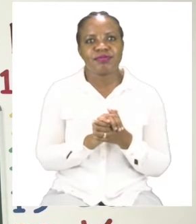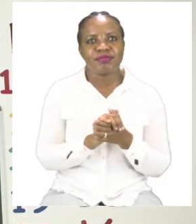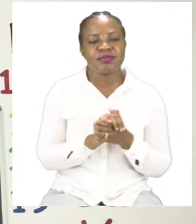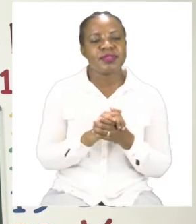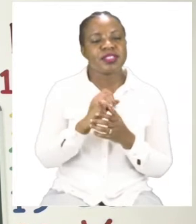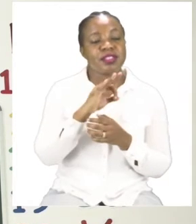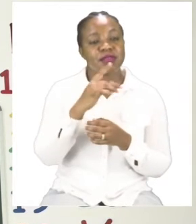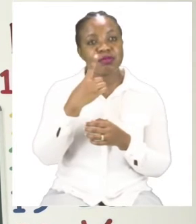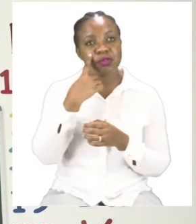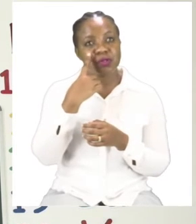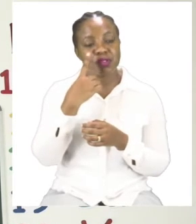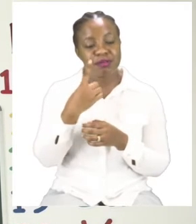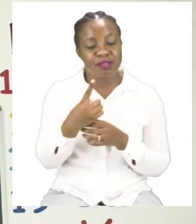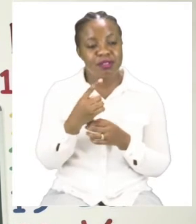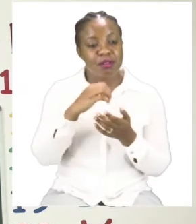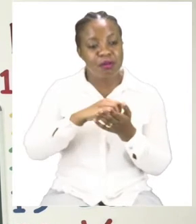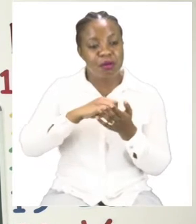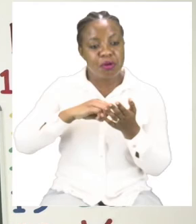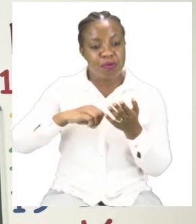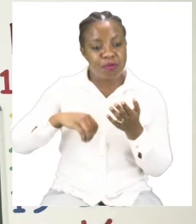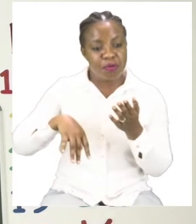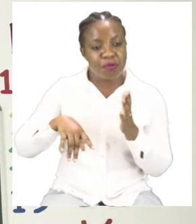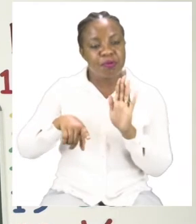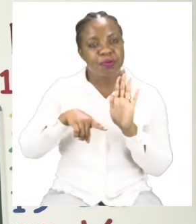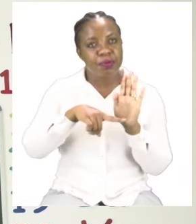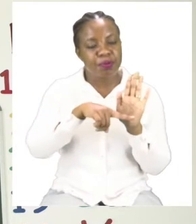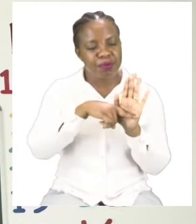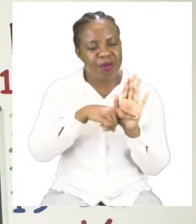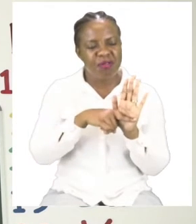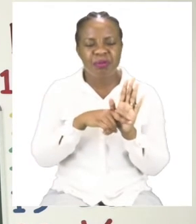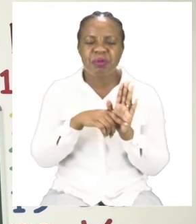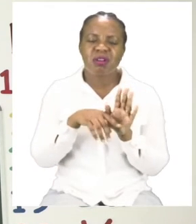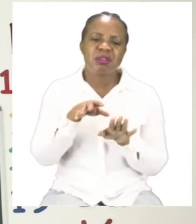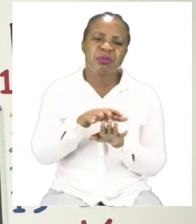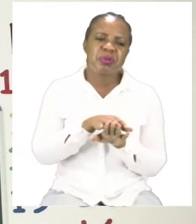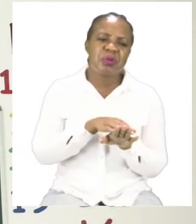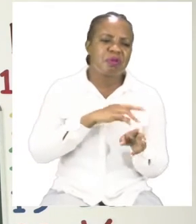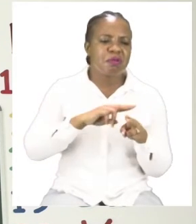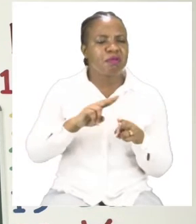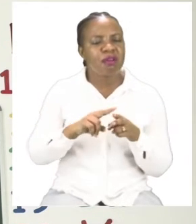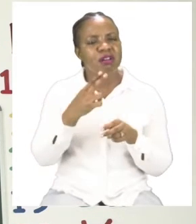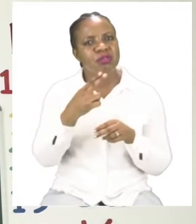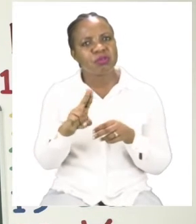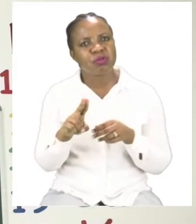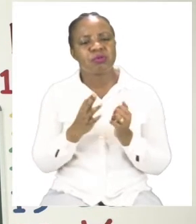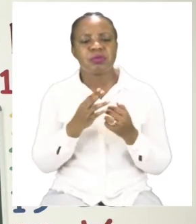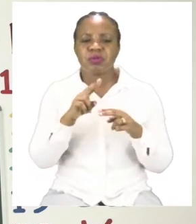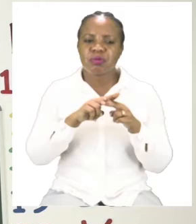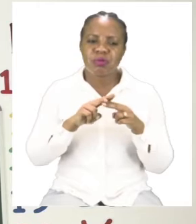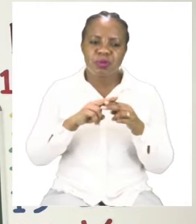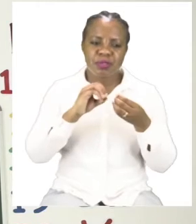subtracting, take your time. You can use your number line. You can also use your counters and maybe